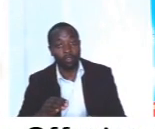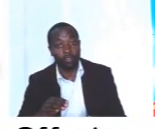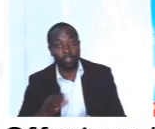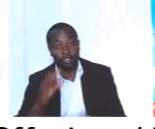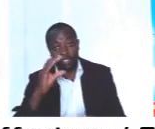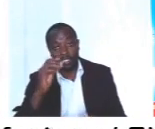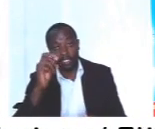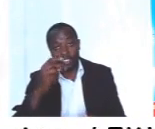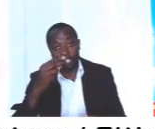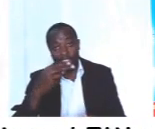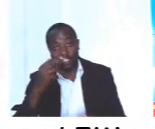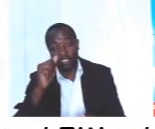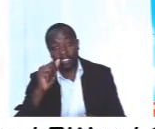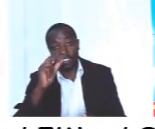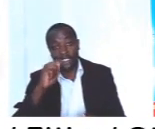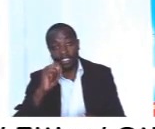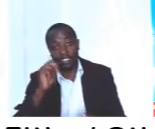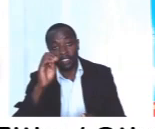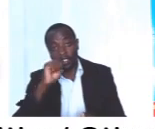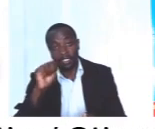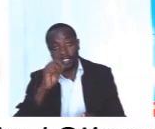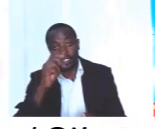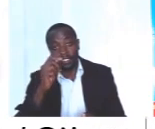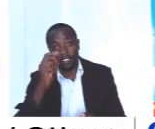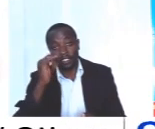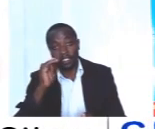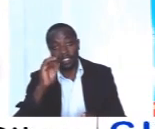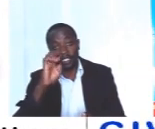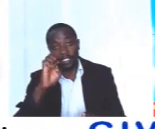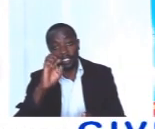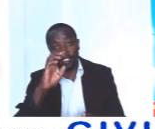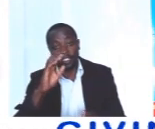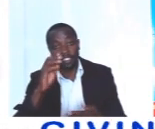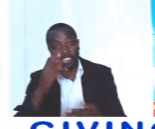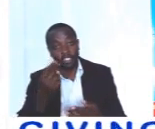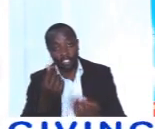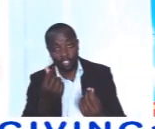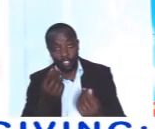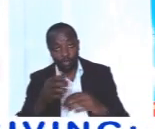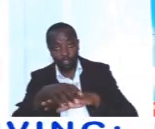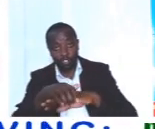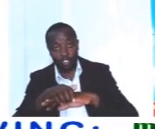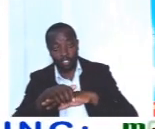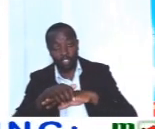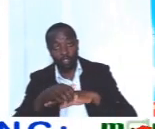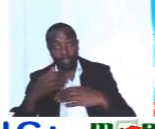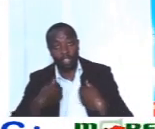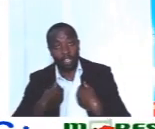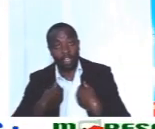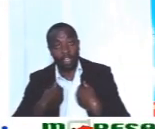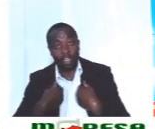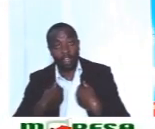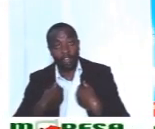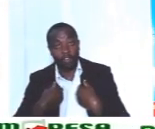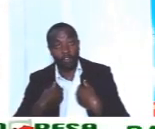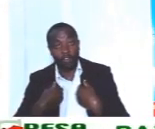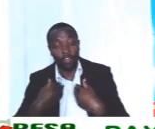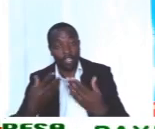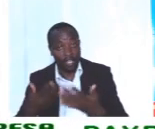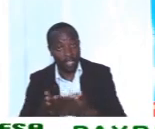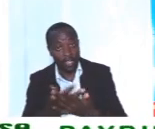Chastening, or in a simpler English, we can call it pruning, or